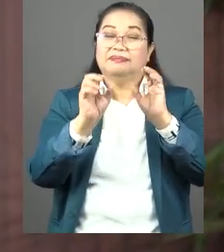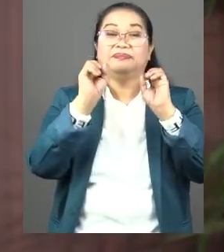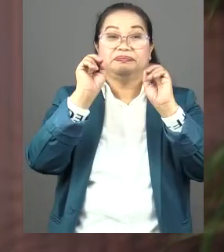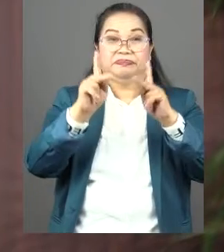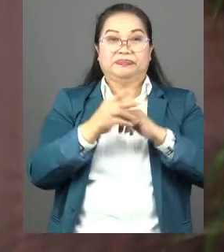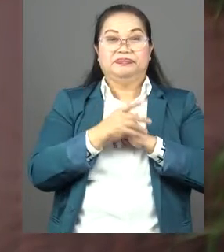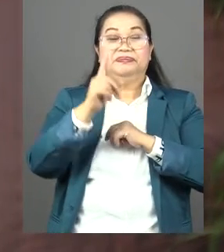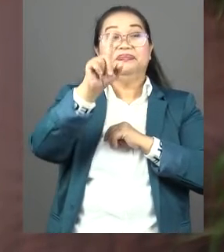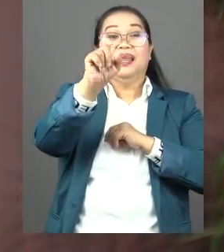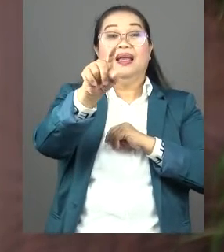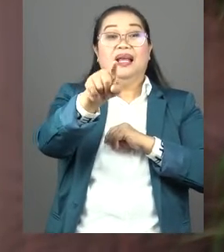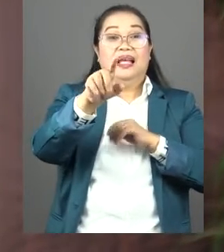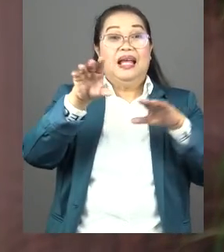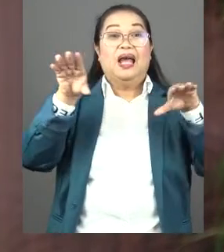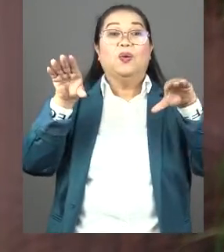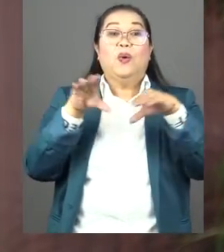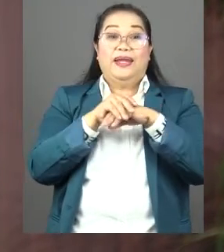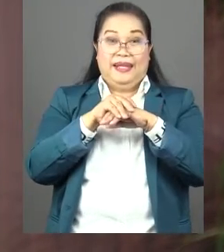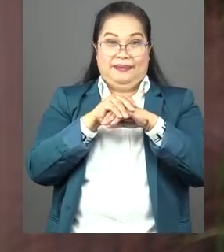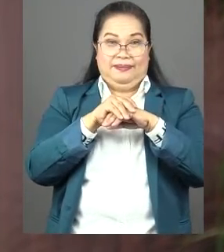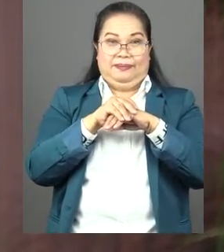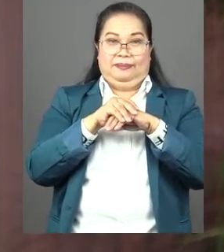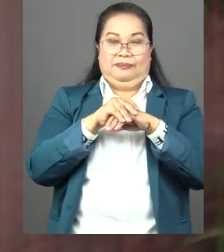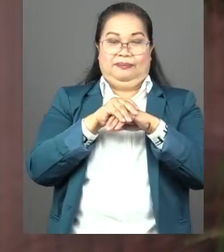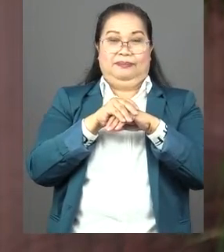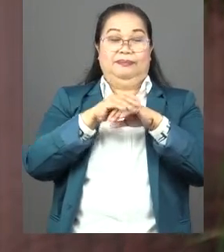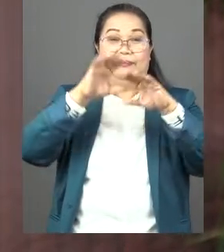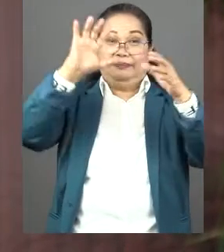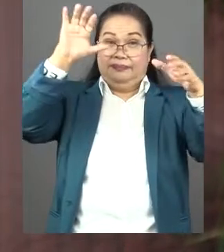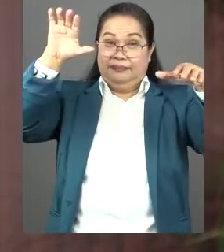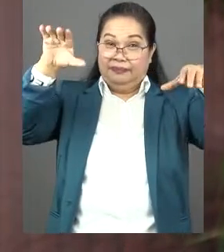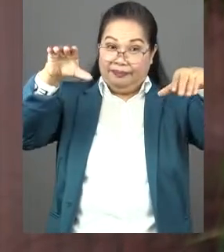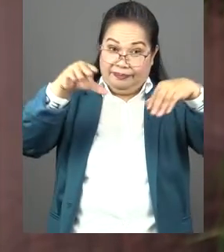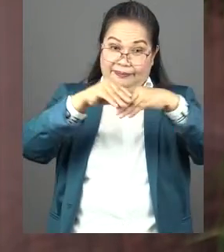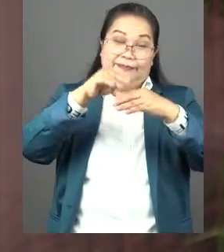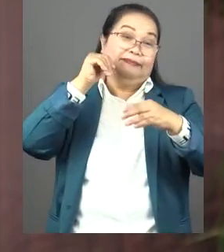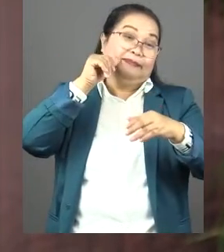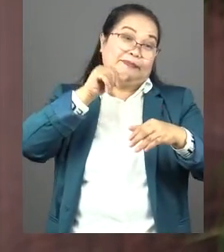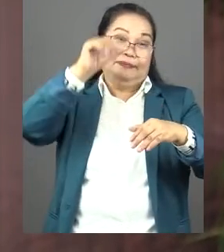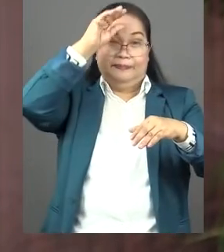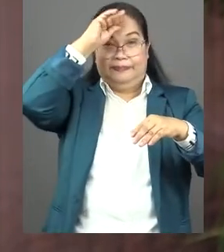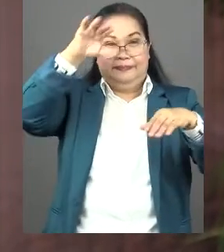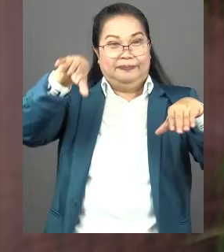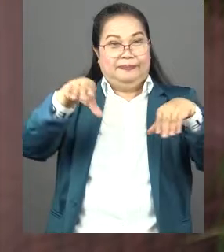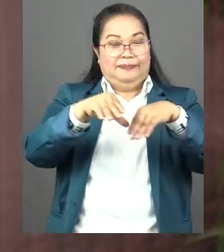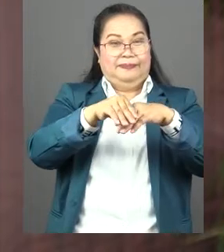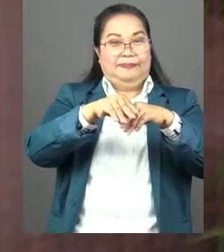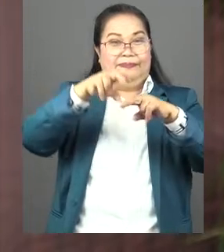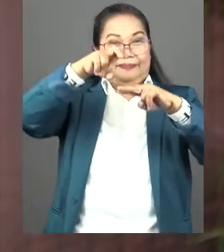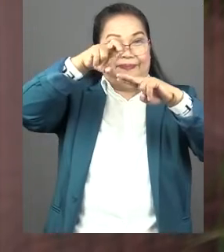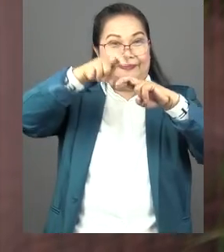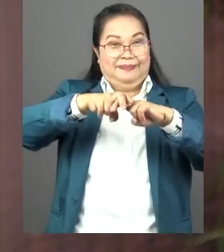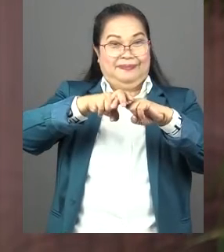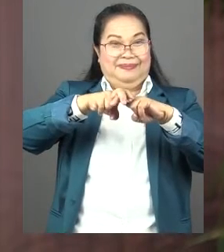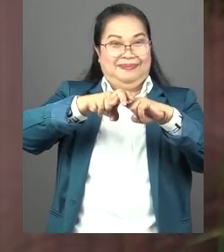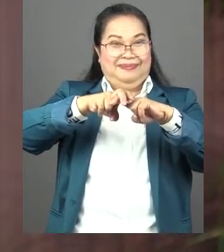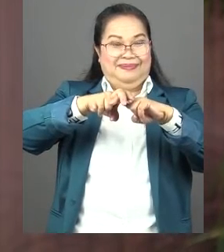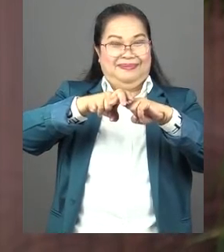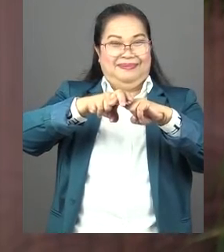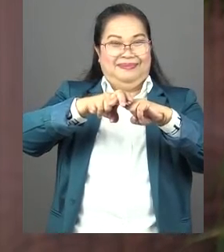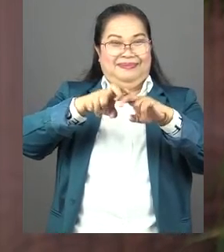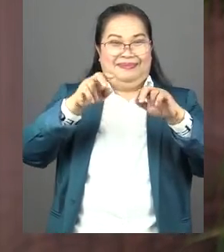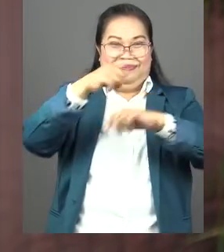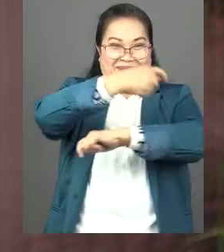You asked me to do your weddings, okay? And when I do your weddings, sometimes I am seated at